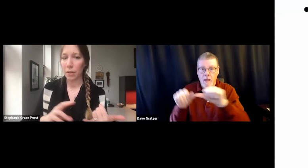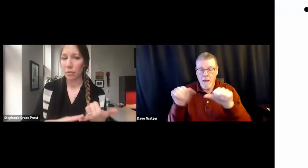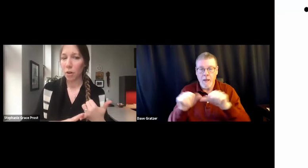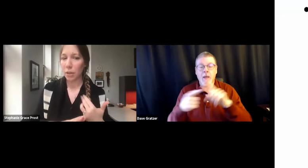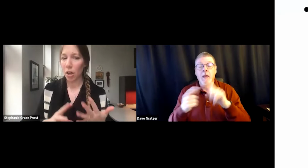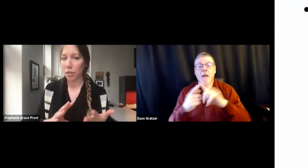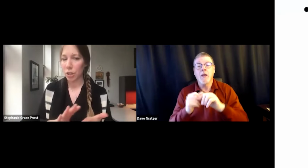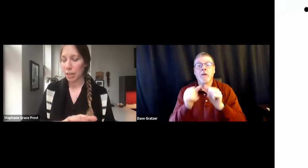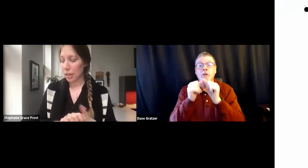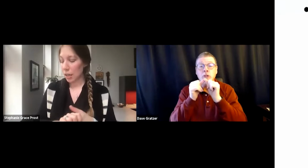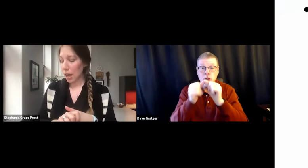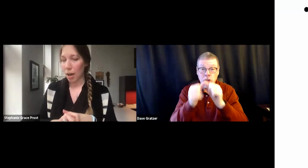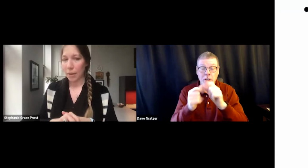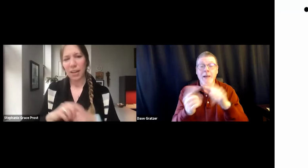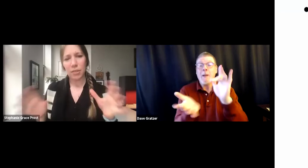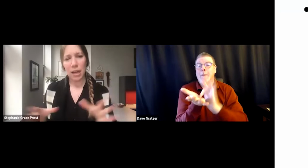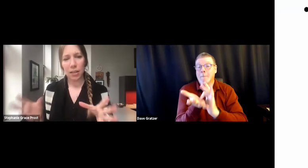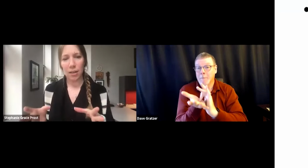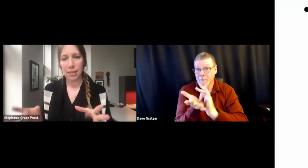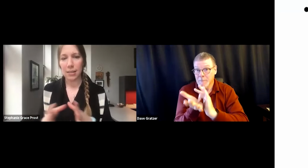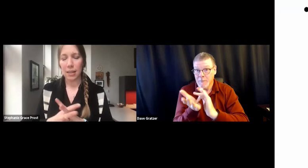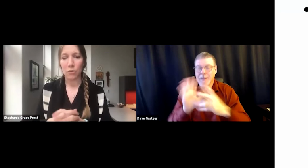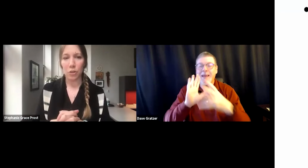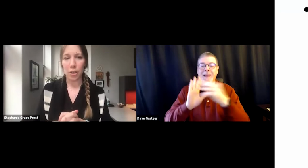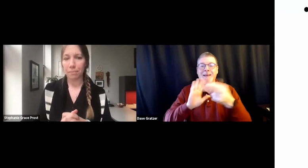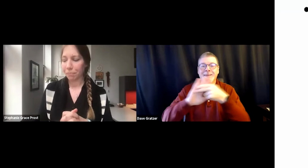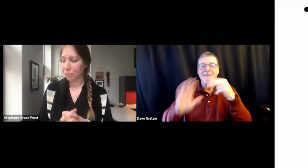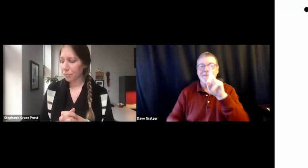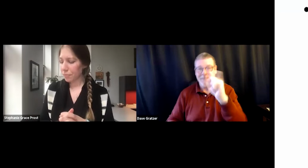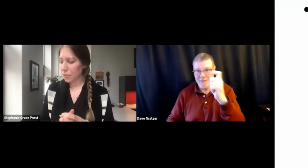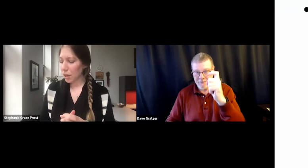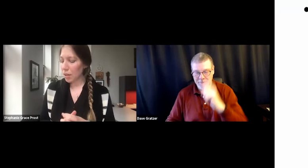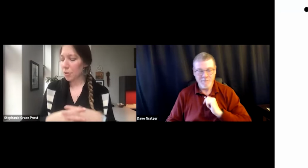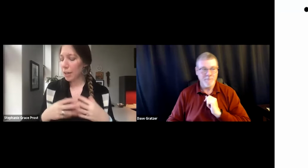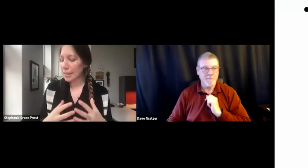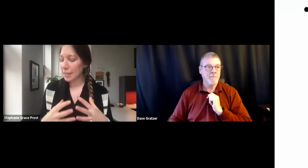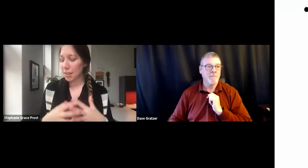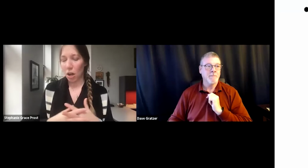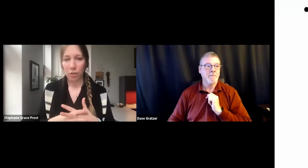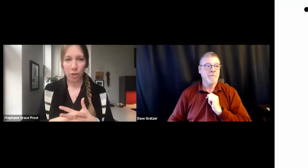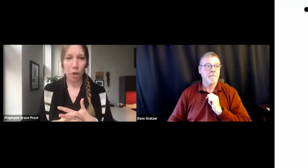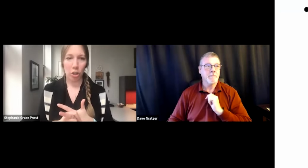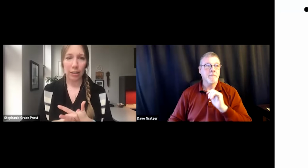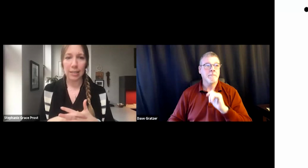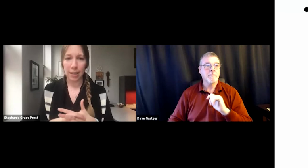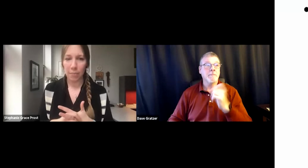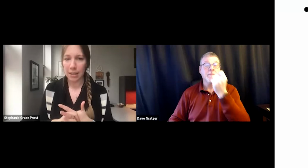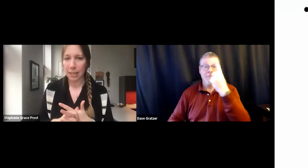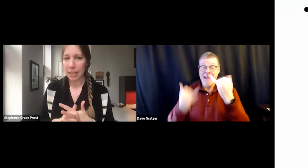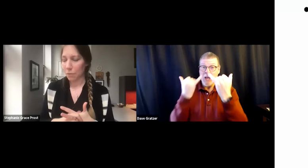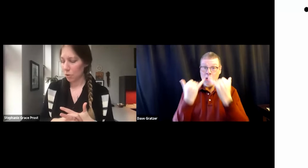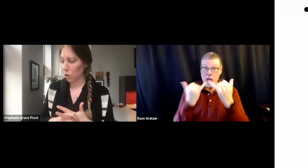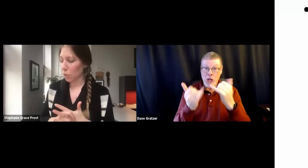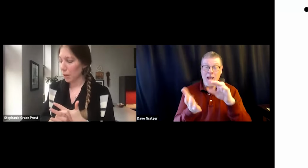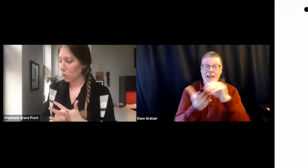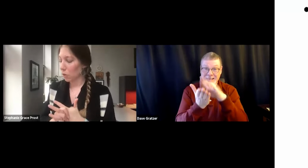medical equipment, pharmacology, and kind of diagnostics and intervention. So there isn't a scholarship currently documenting